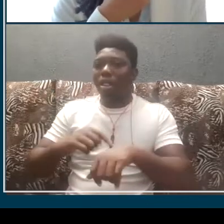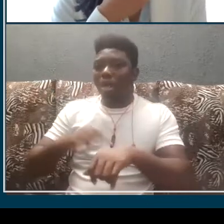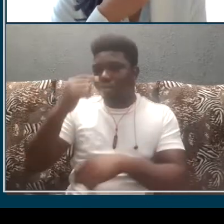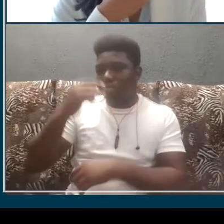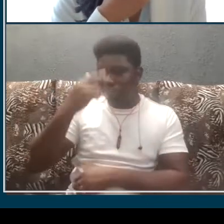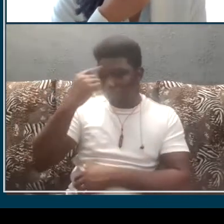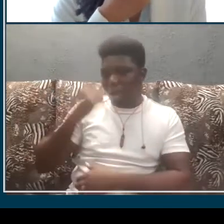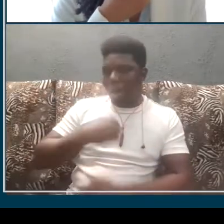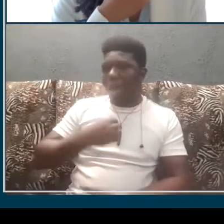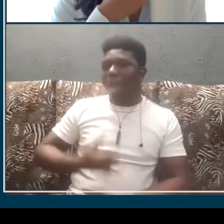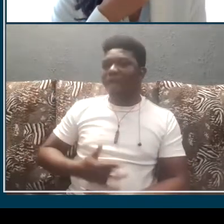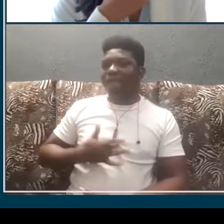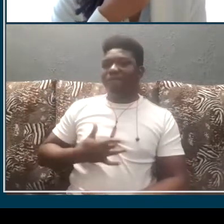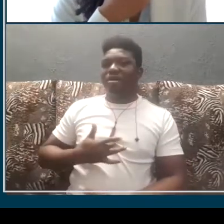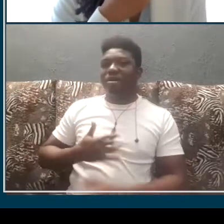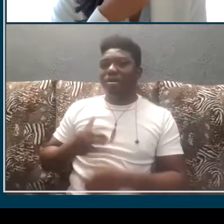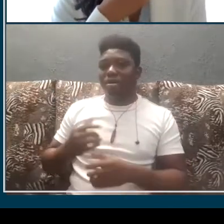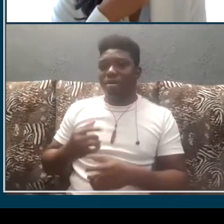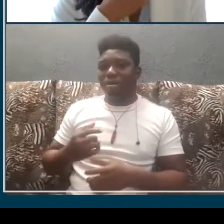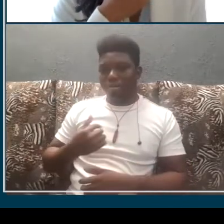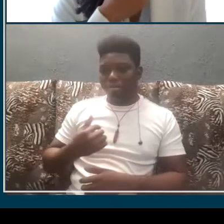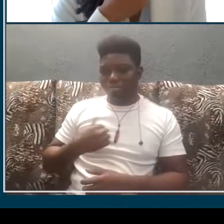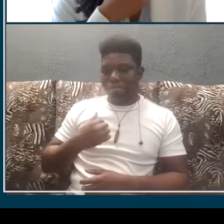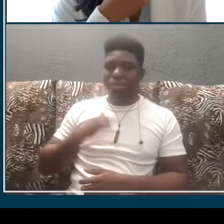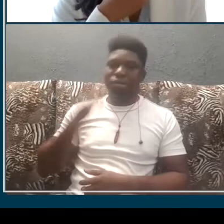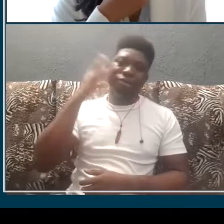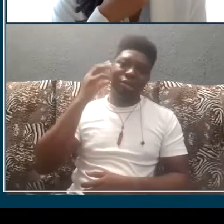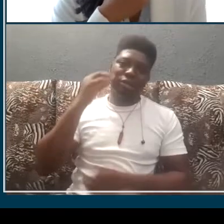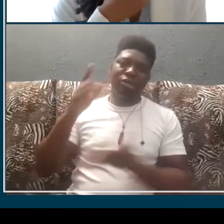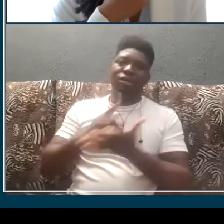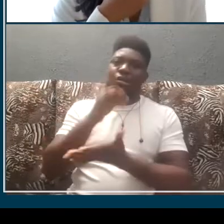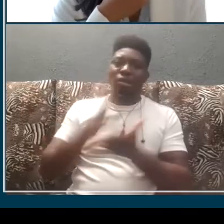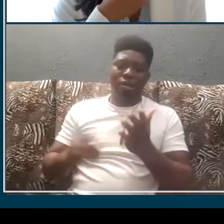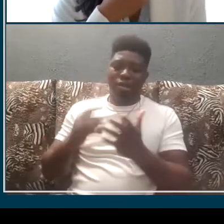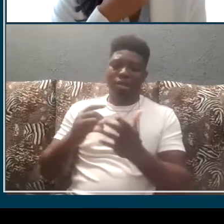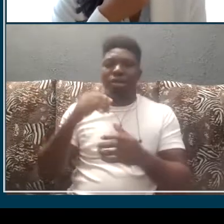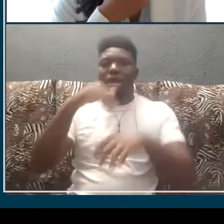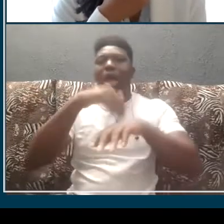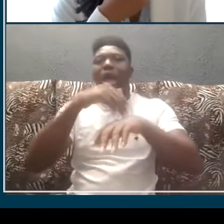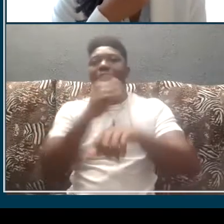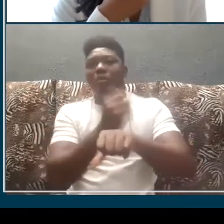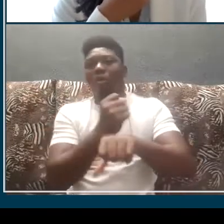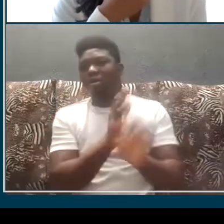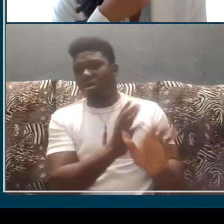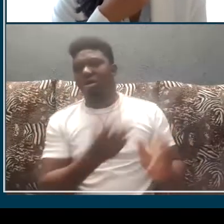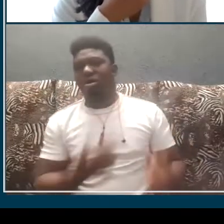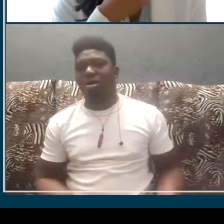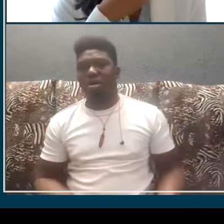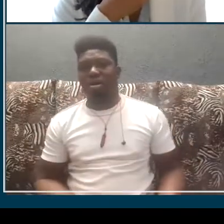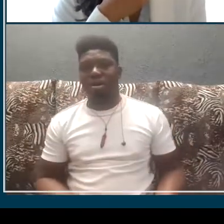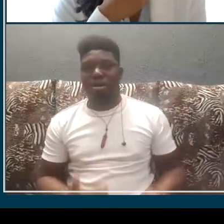am experiencing discrimination in workplaces too. Couple few weeks, I want to say.